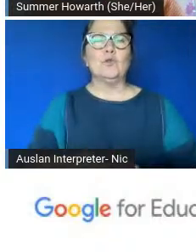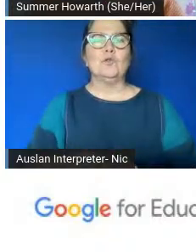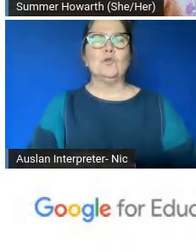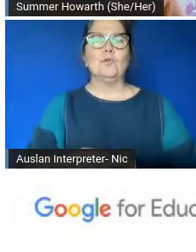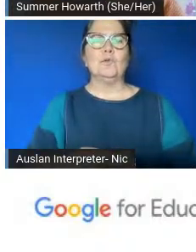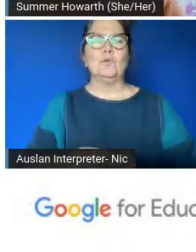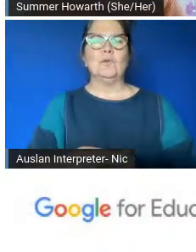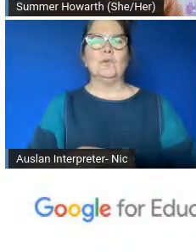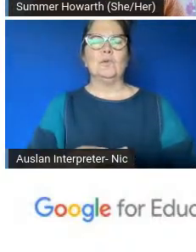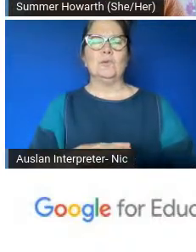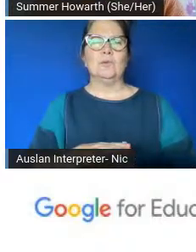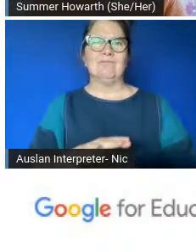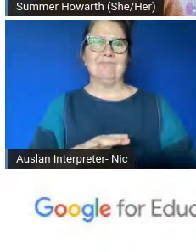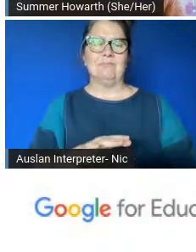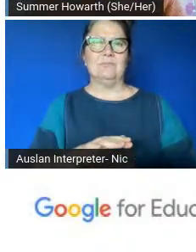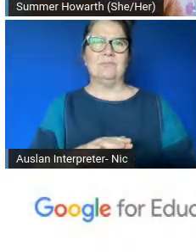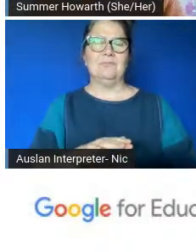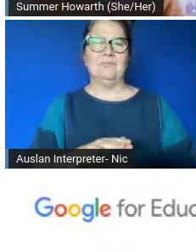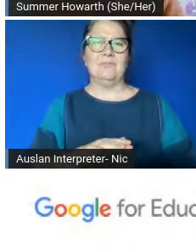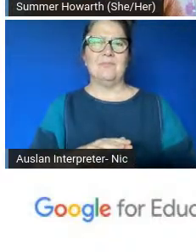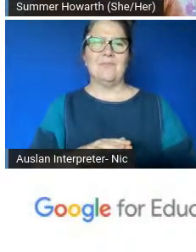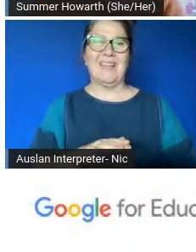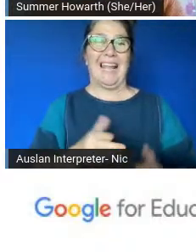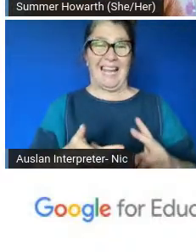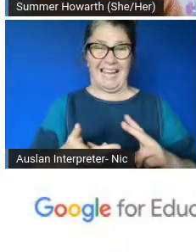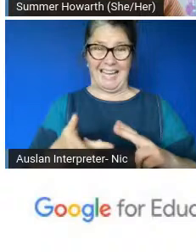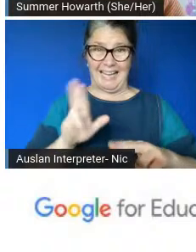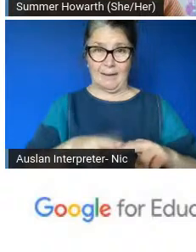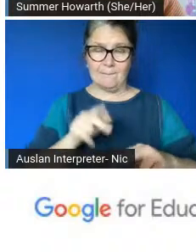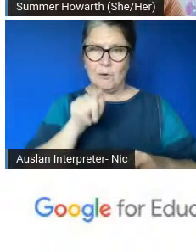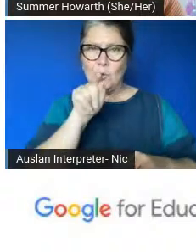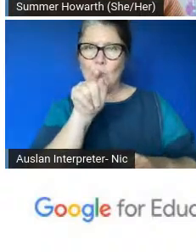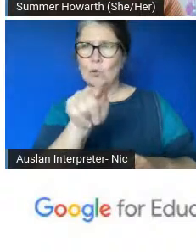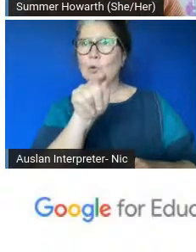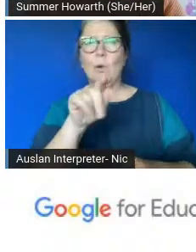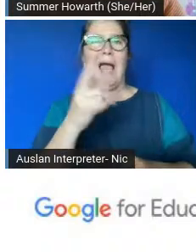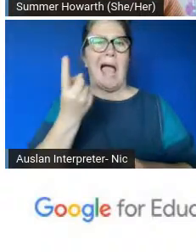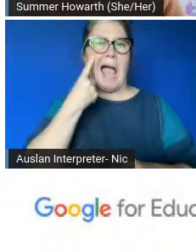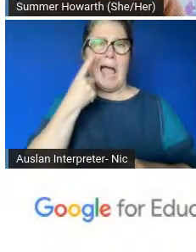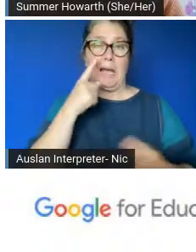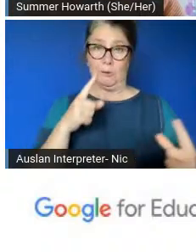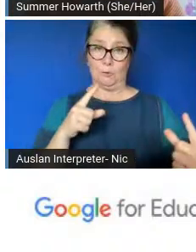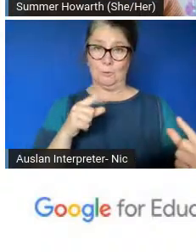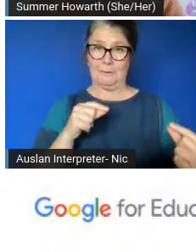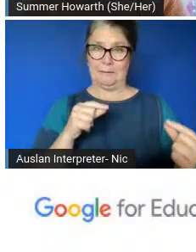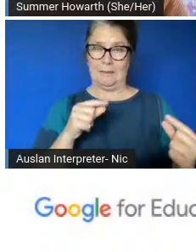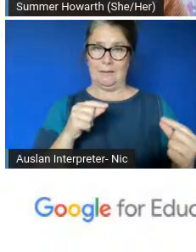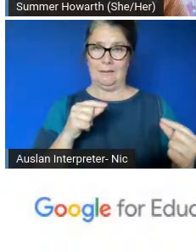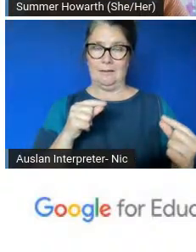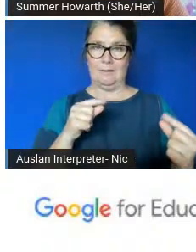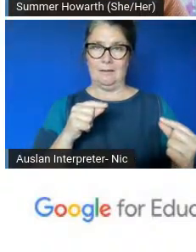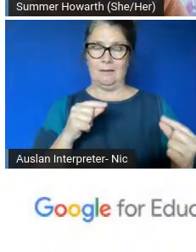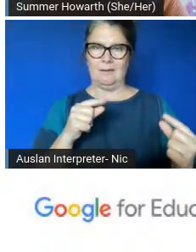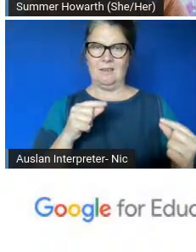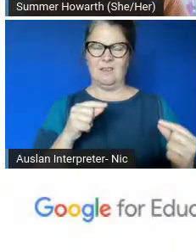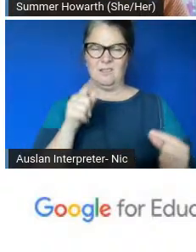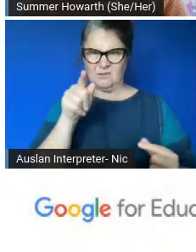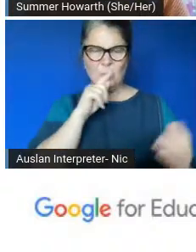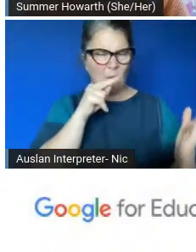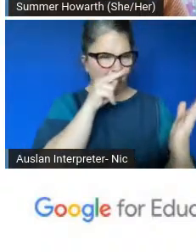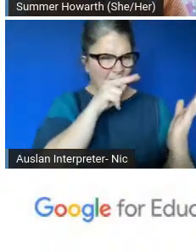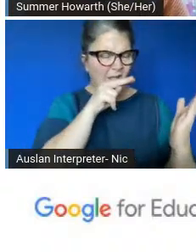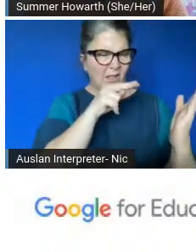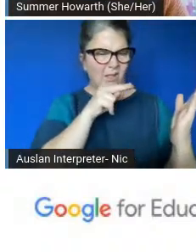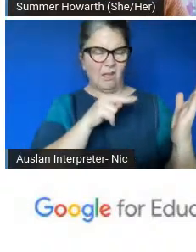elephant in the room. Yeah, it's a good one. If you ever go onto Twitter, and you will see there are lots of people who are